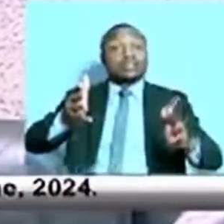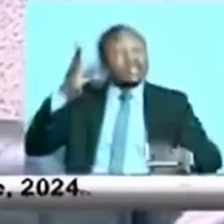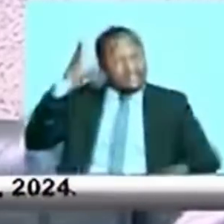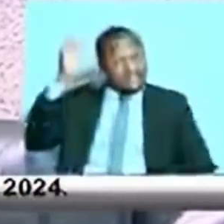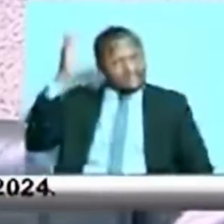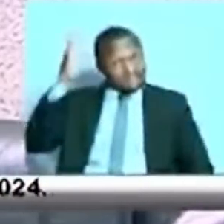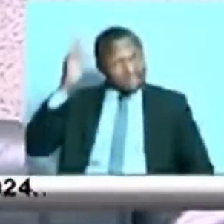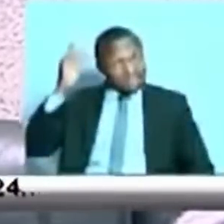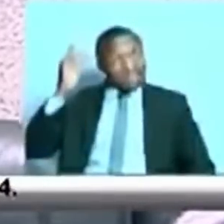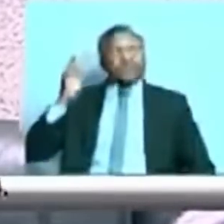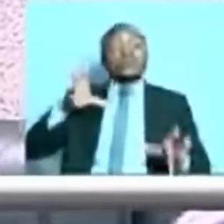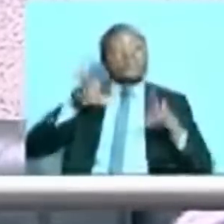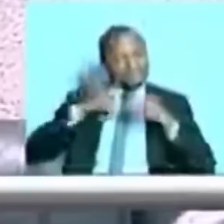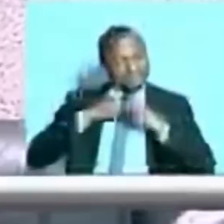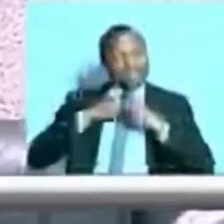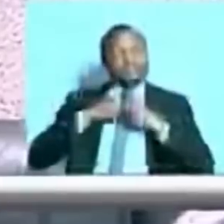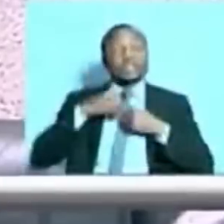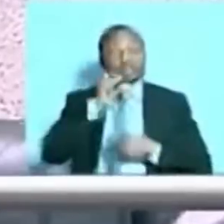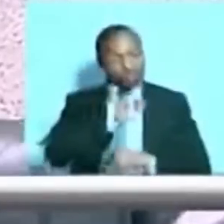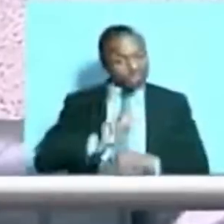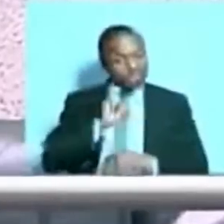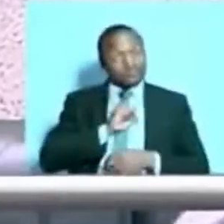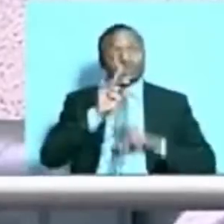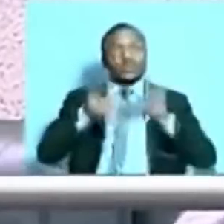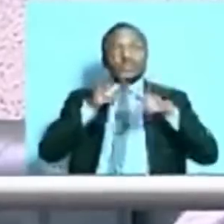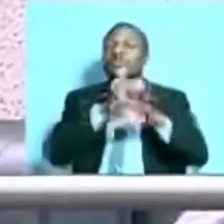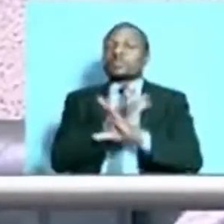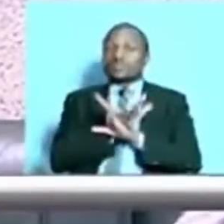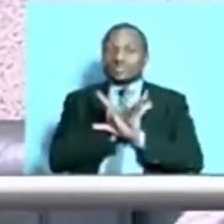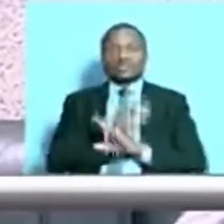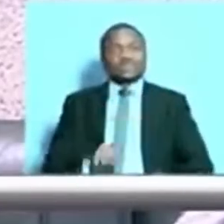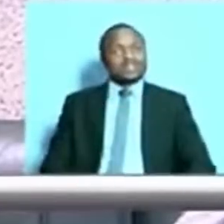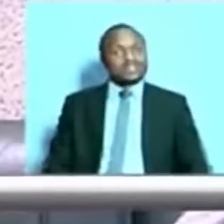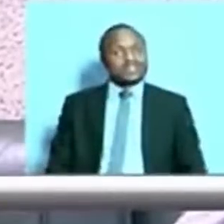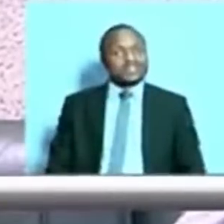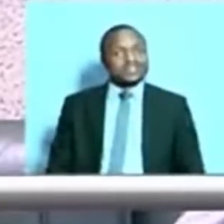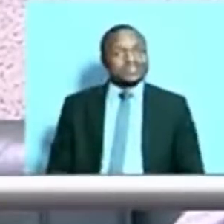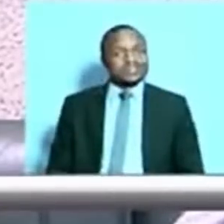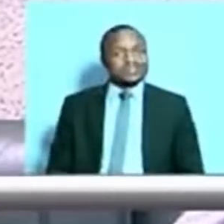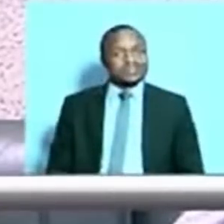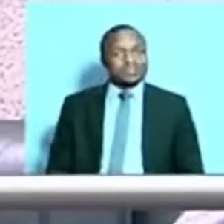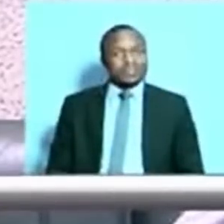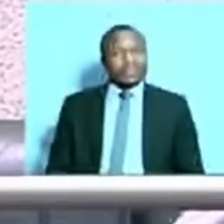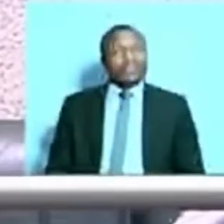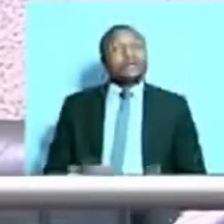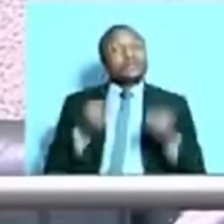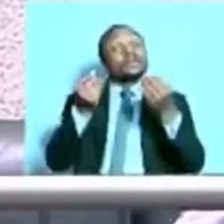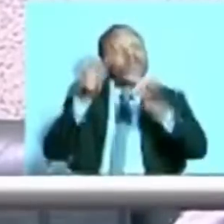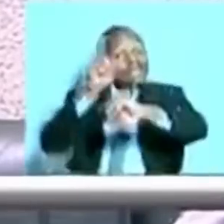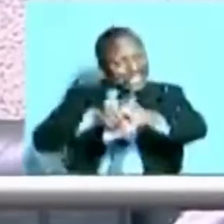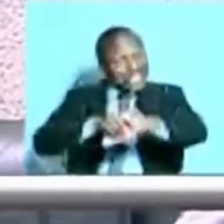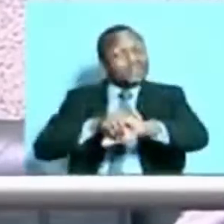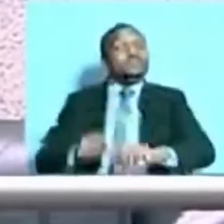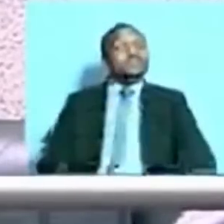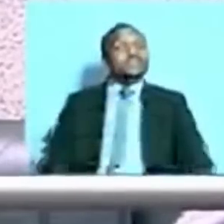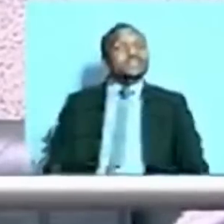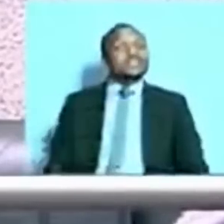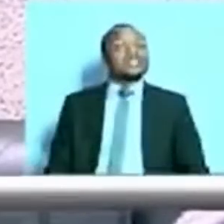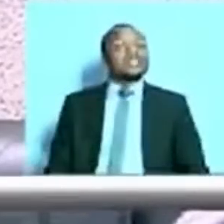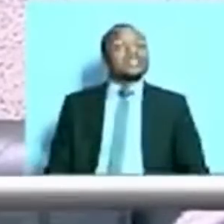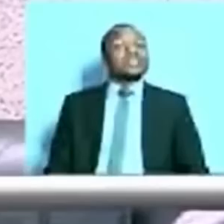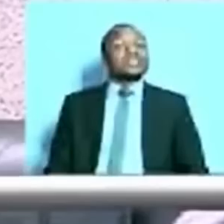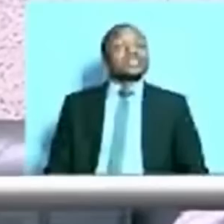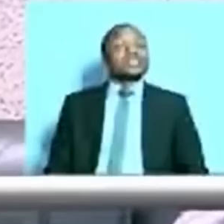taken responsibility and we have apologized to the Zambian people. When? Several times, Now. including the